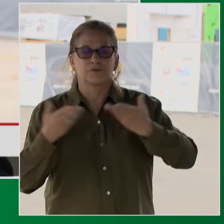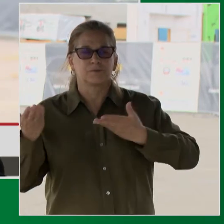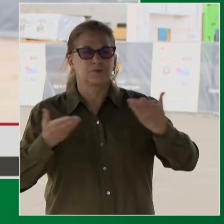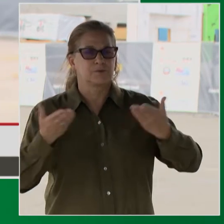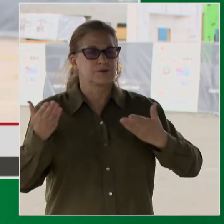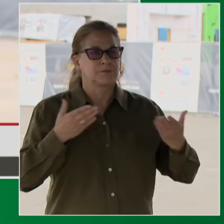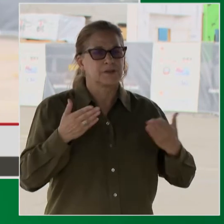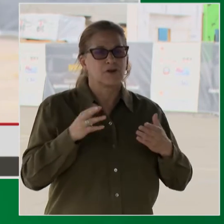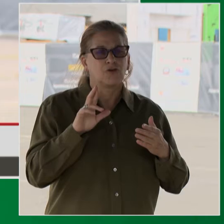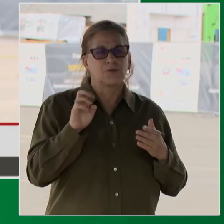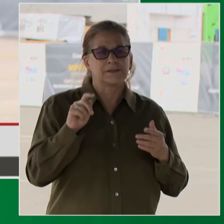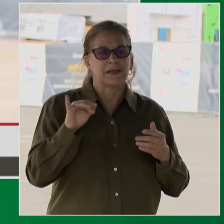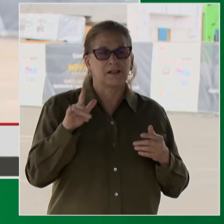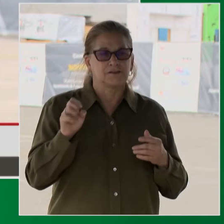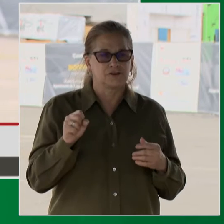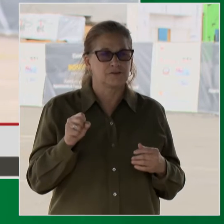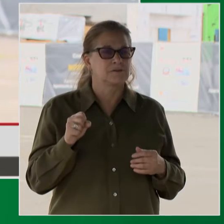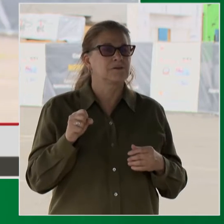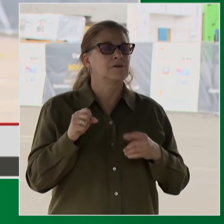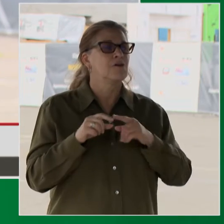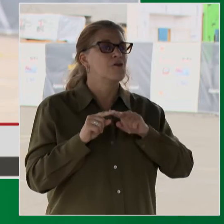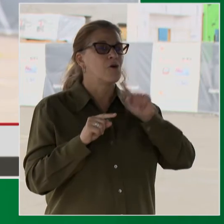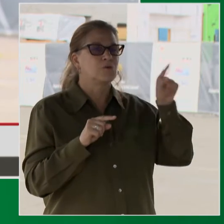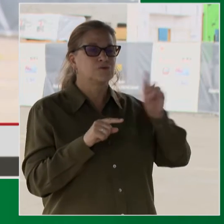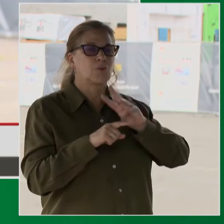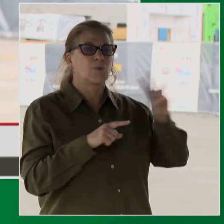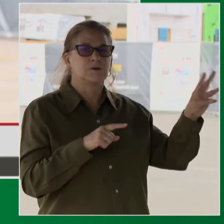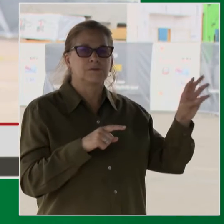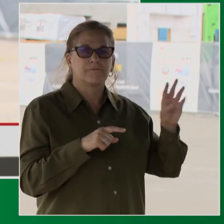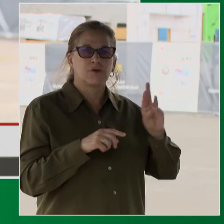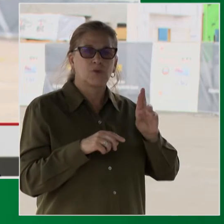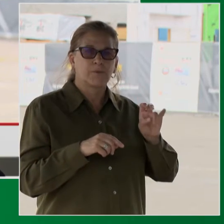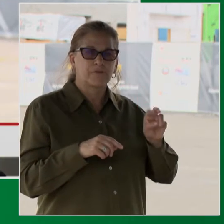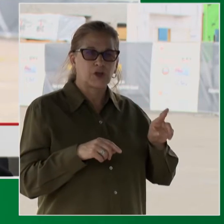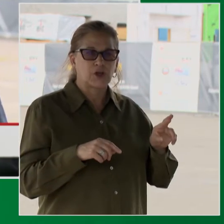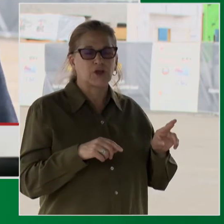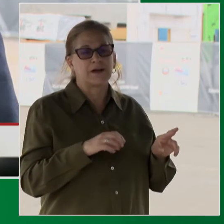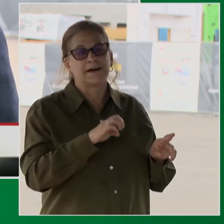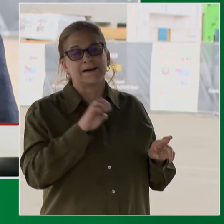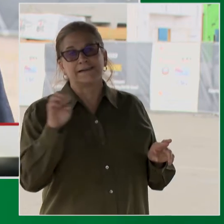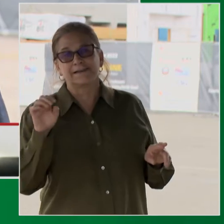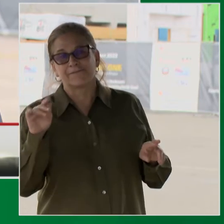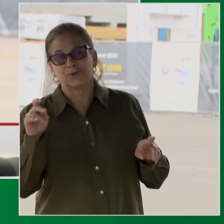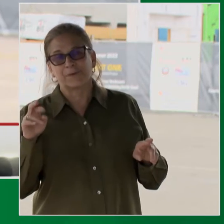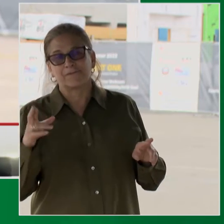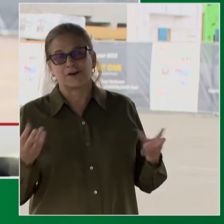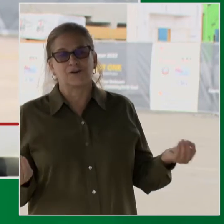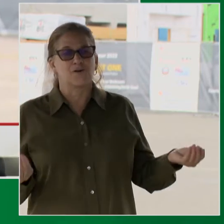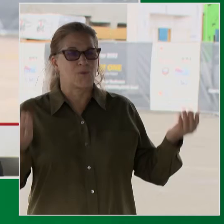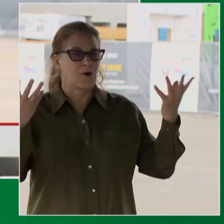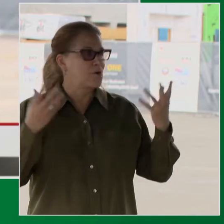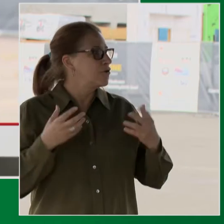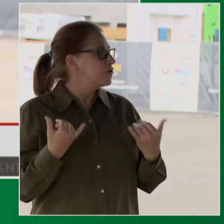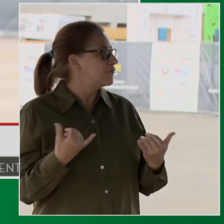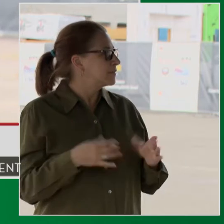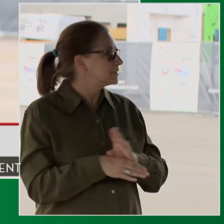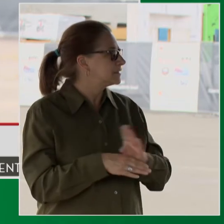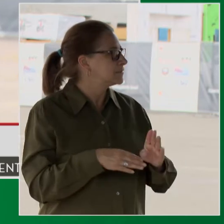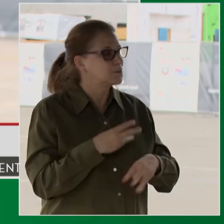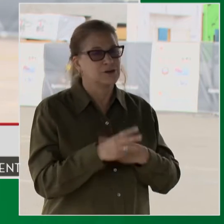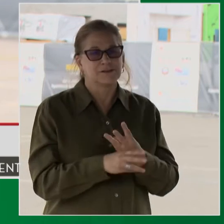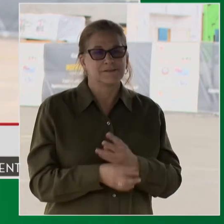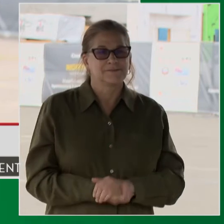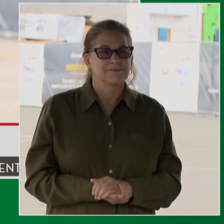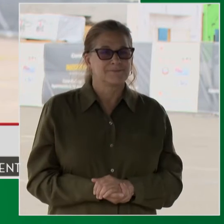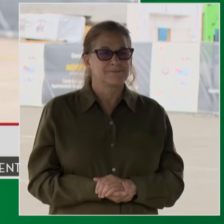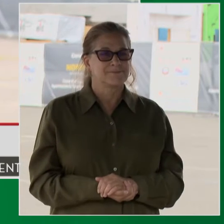and also for those who are already operating east of the river, how they can expand or grow their businesses east of the river, really in an effort to